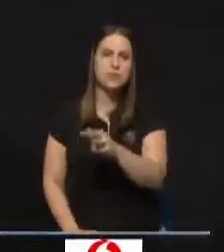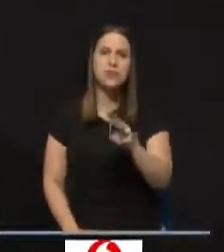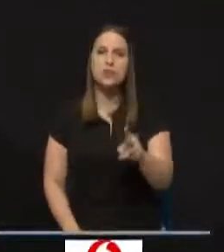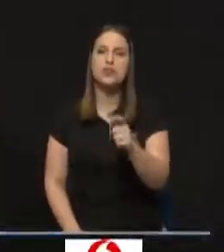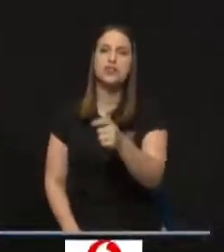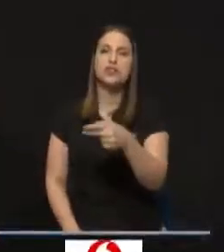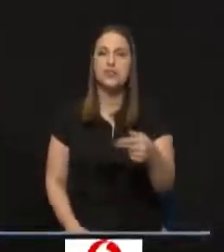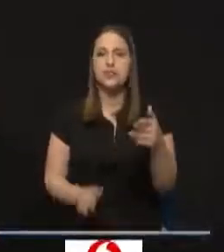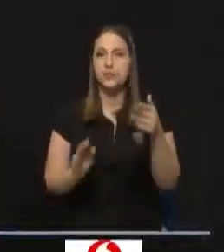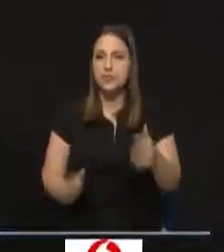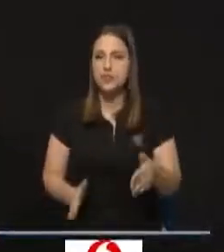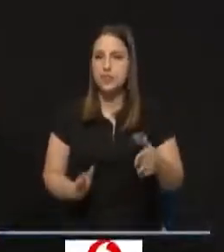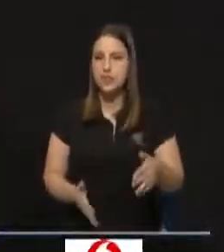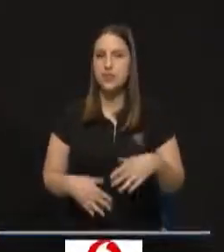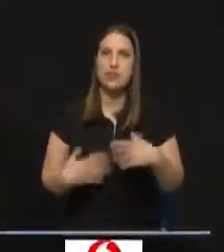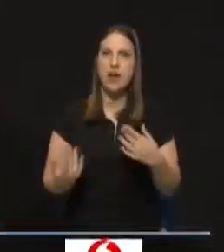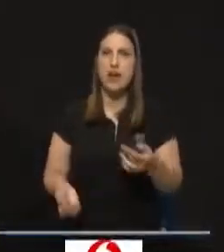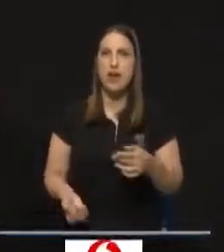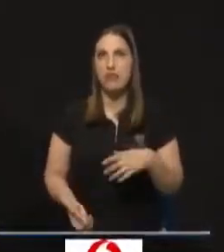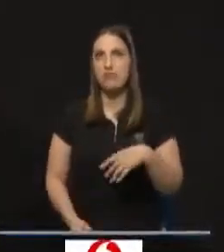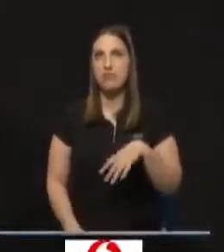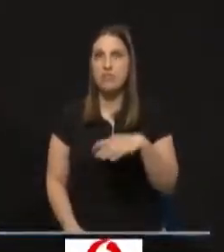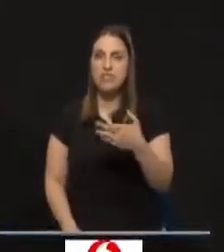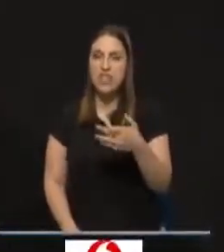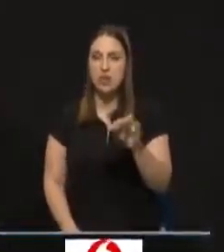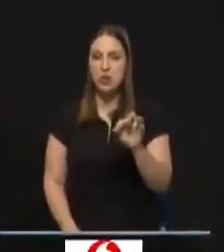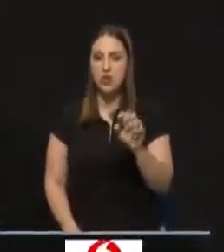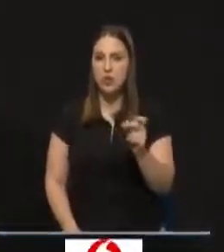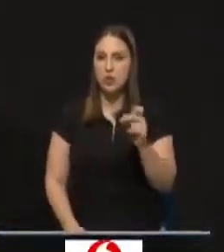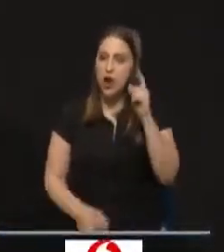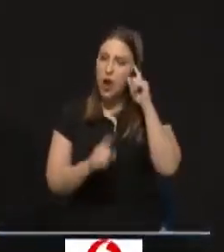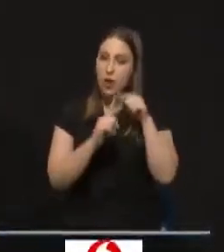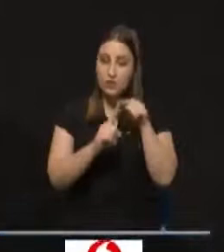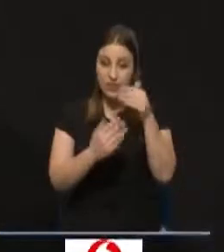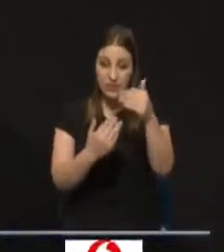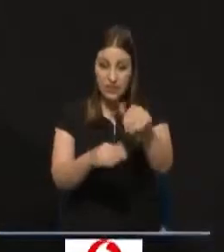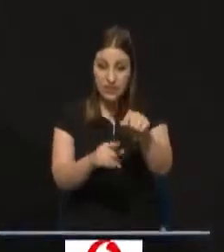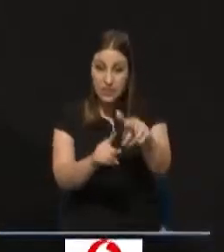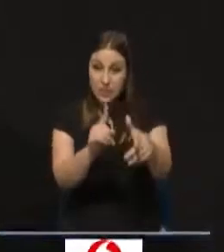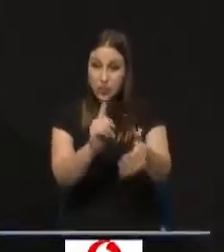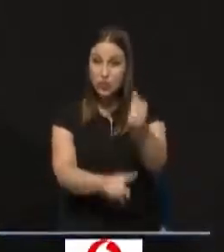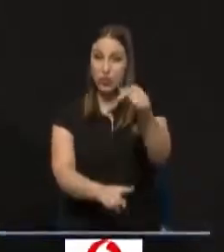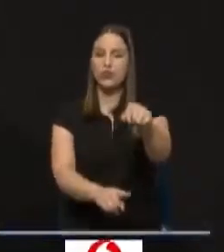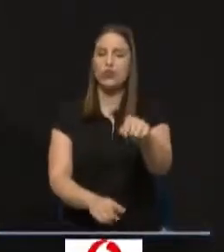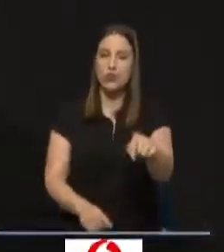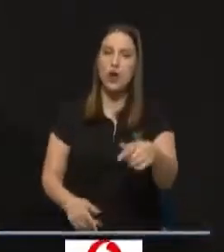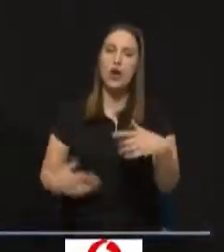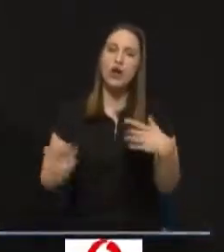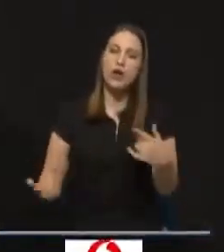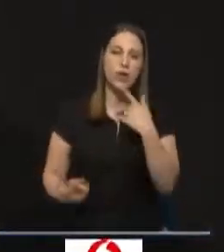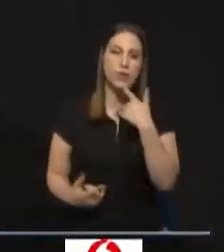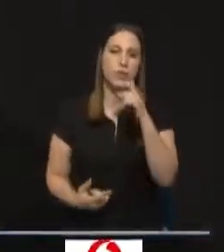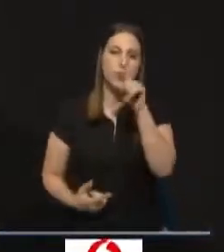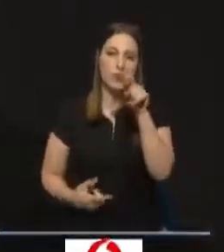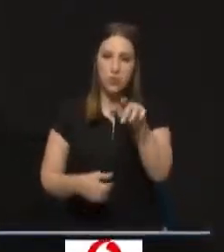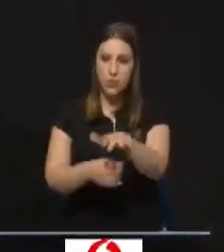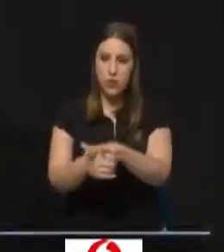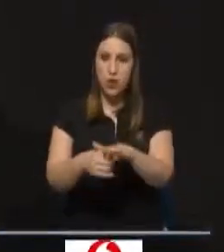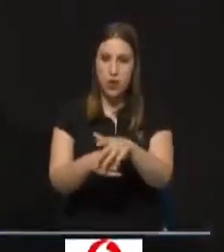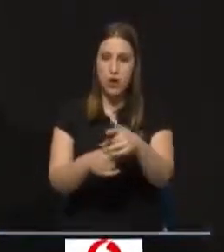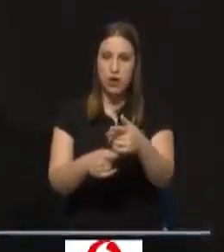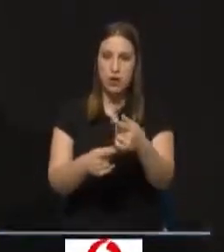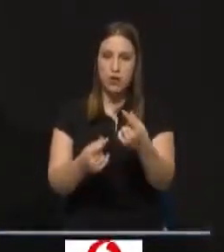invest 500 billion euros in the next 7 or 8 years to meet these targets. And